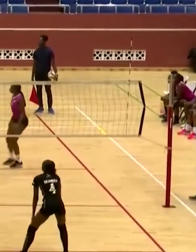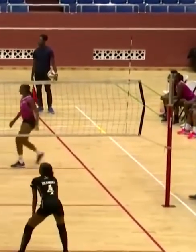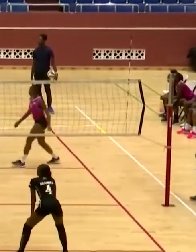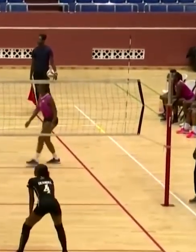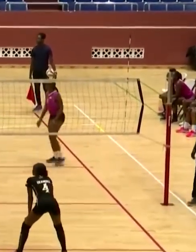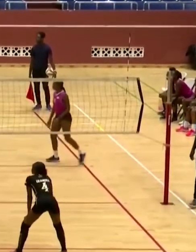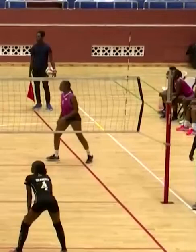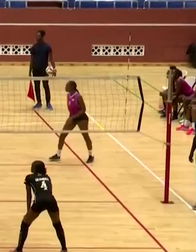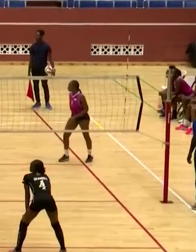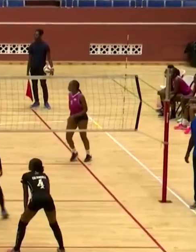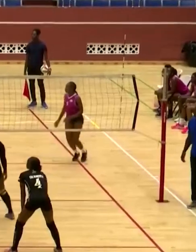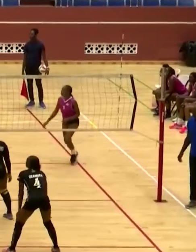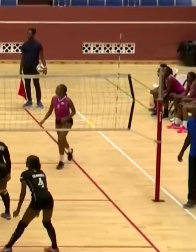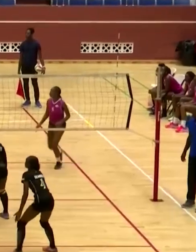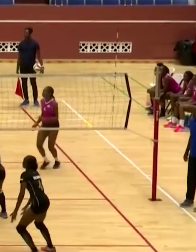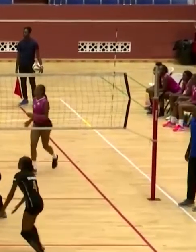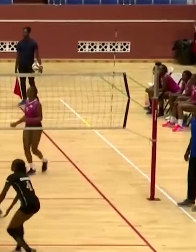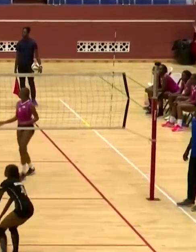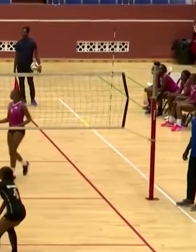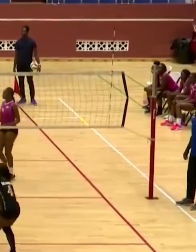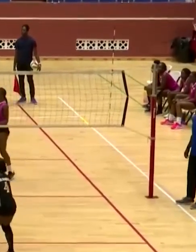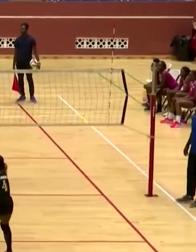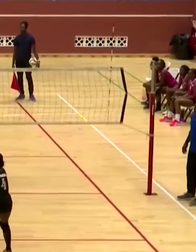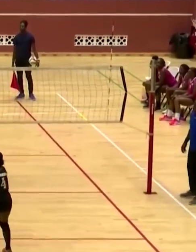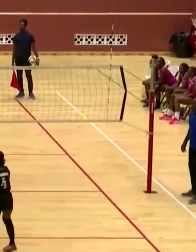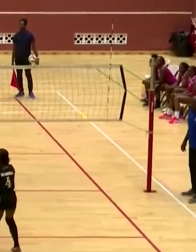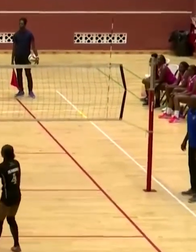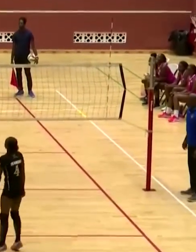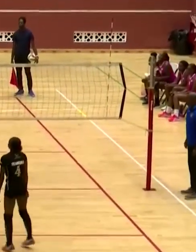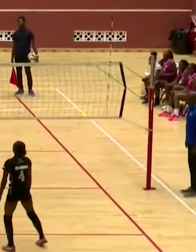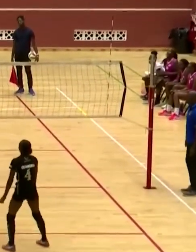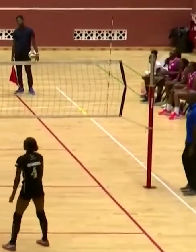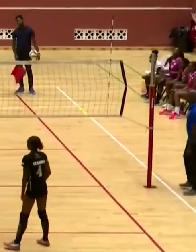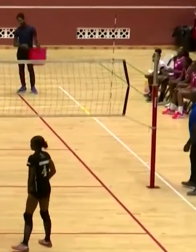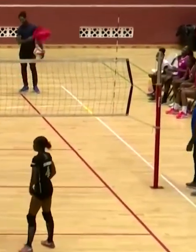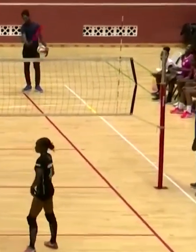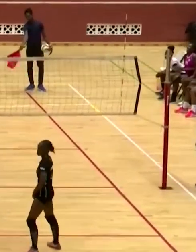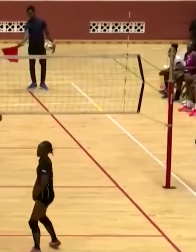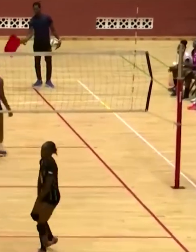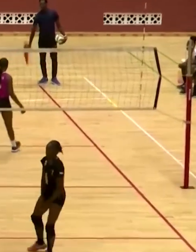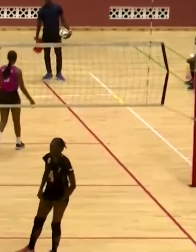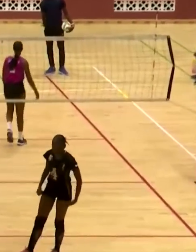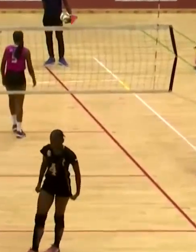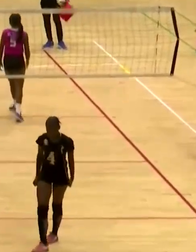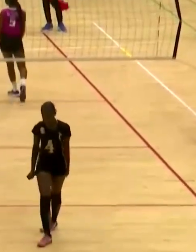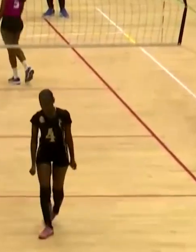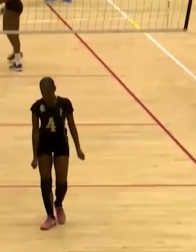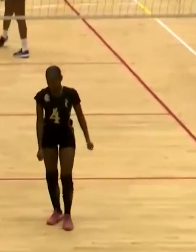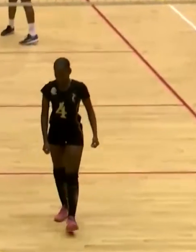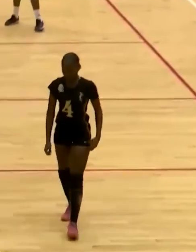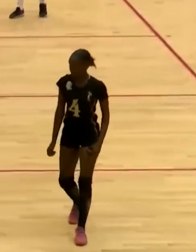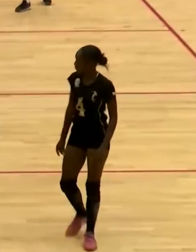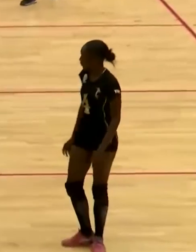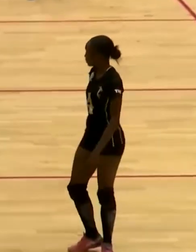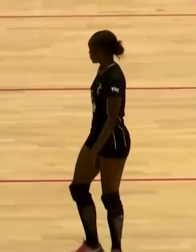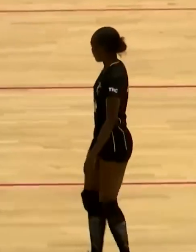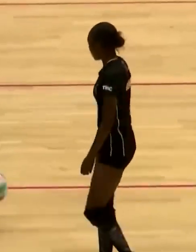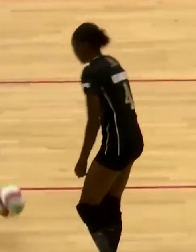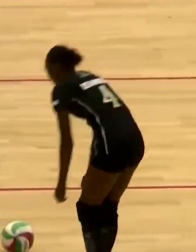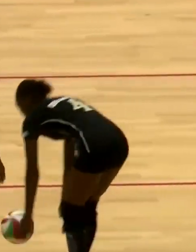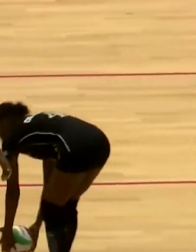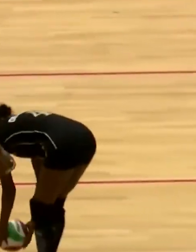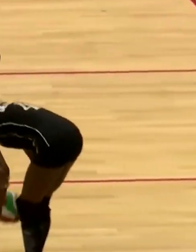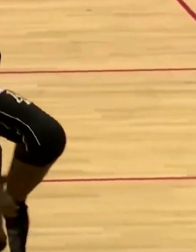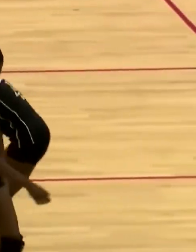attack is easily handled. Still though, Clark would earn the point on defense, effecting the block for a